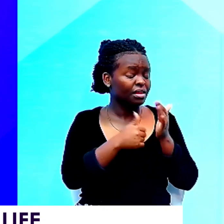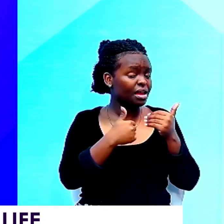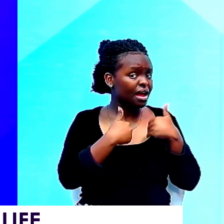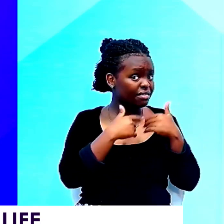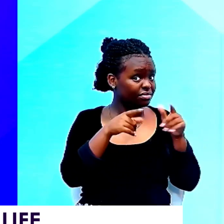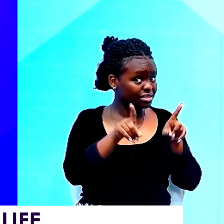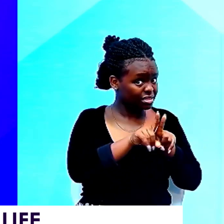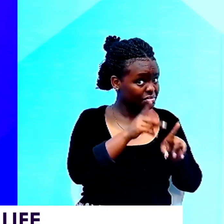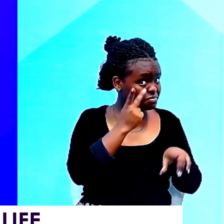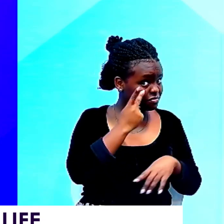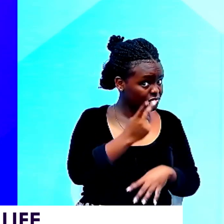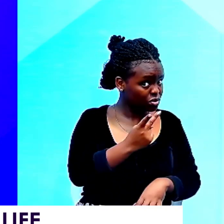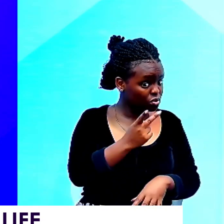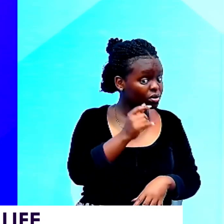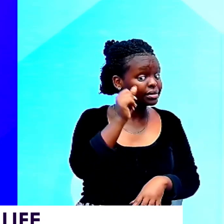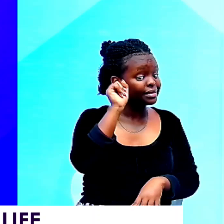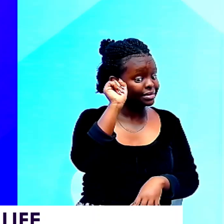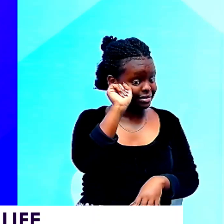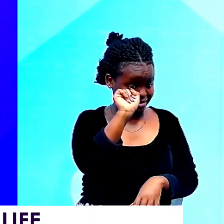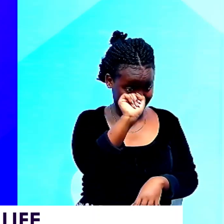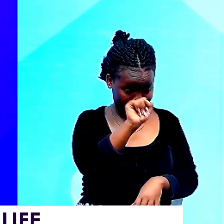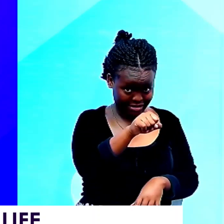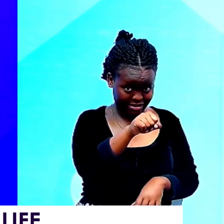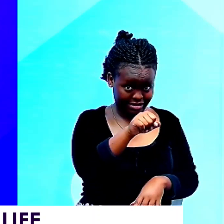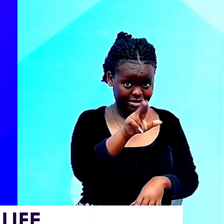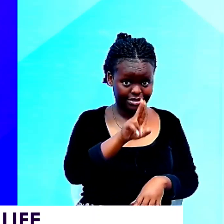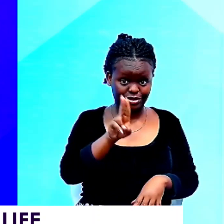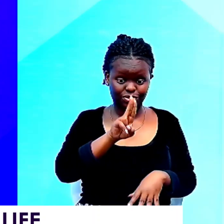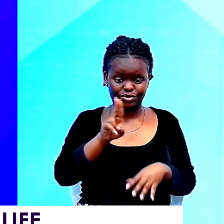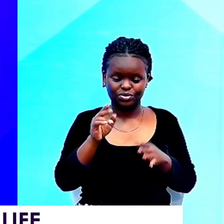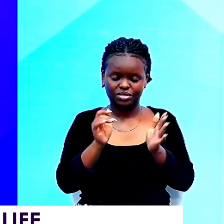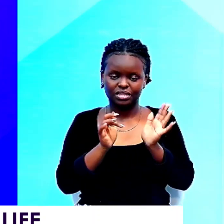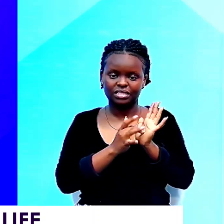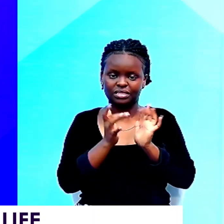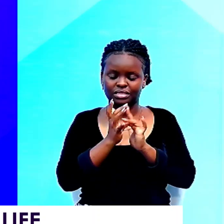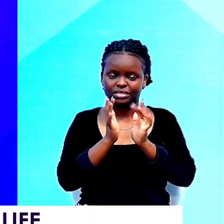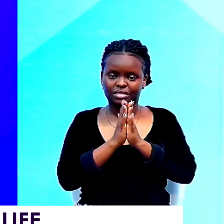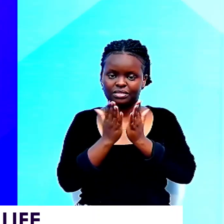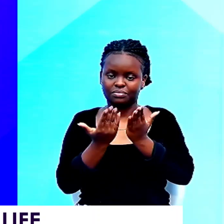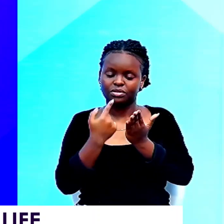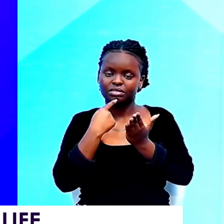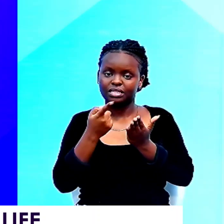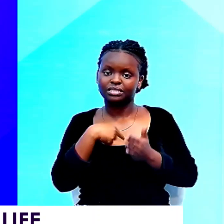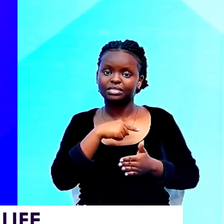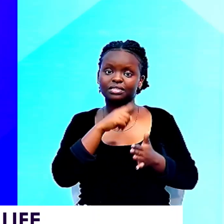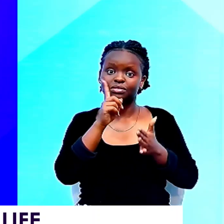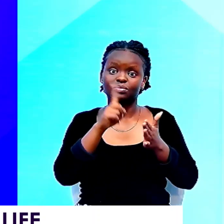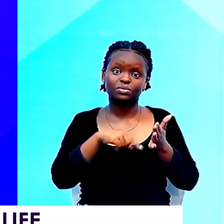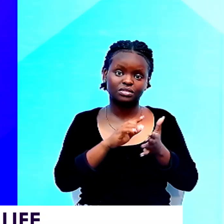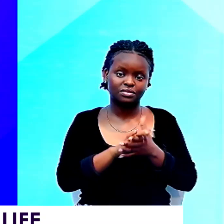because allow me to also use the Bible again as a reference. Okay. The Bible tells us that